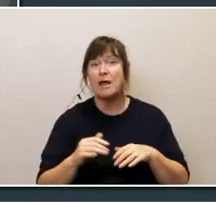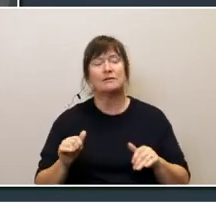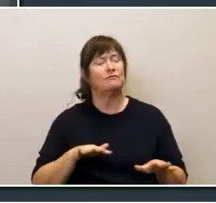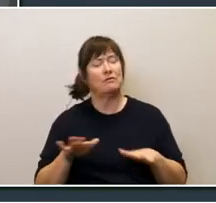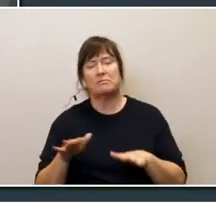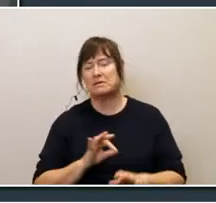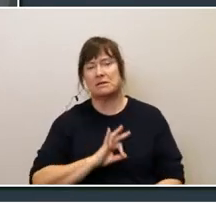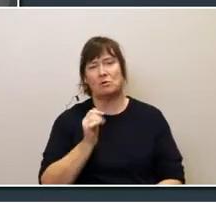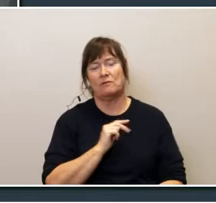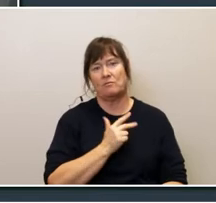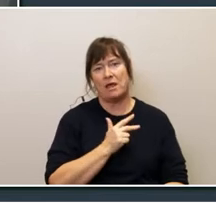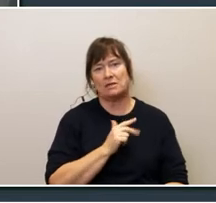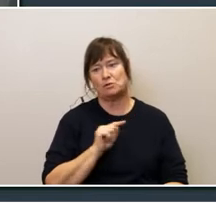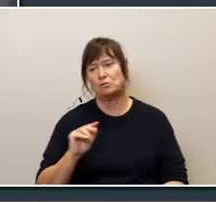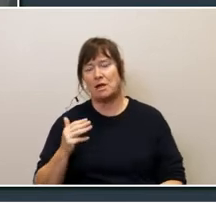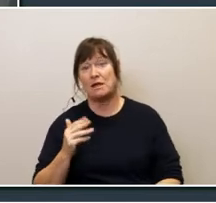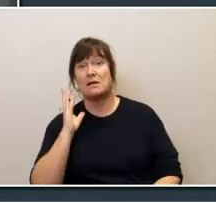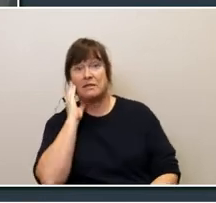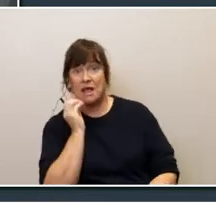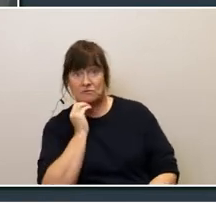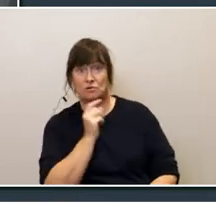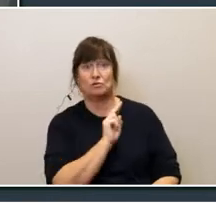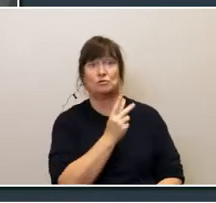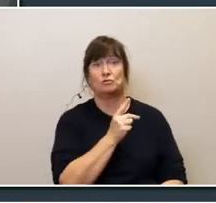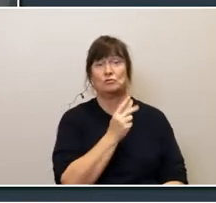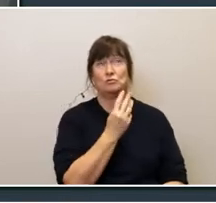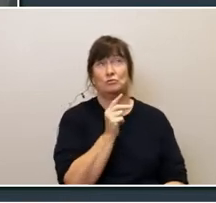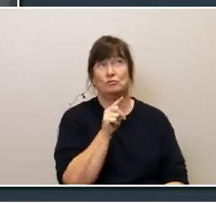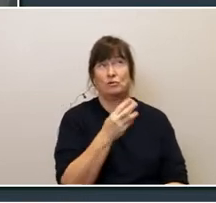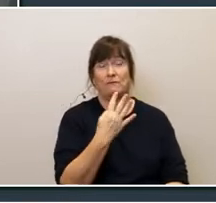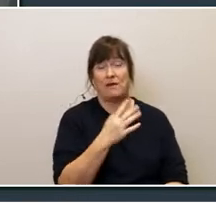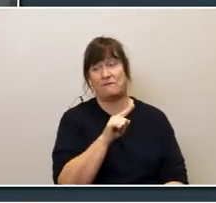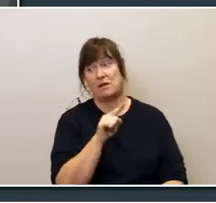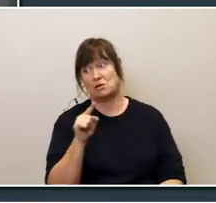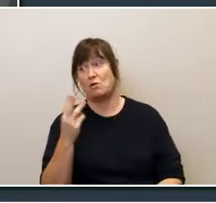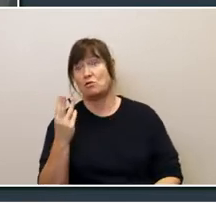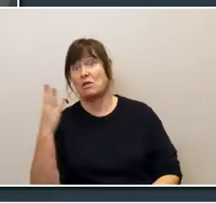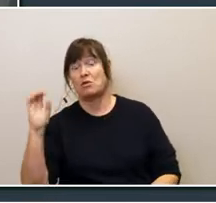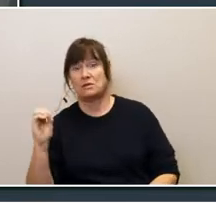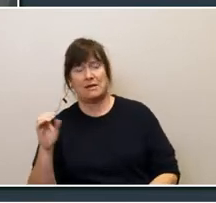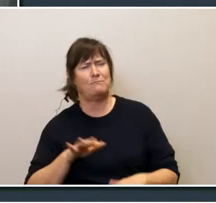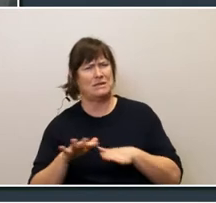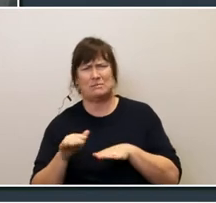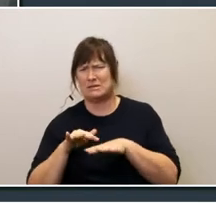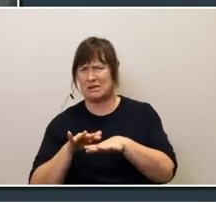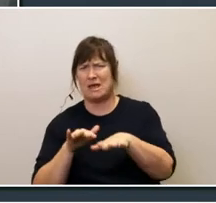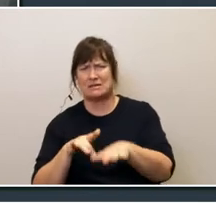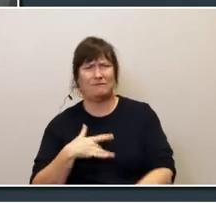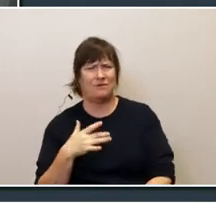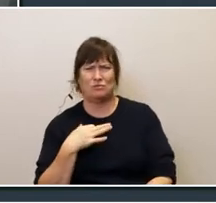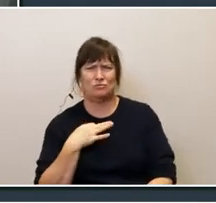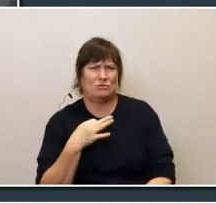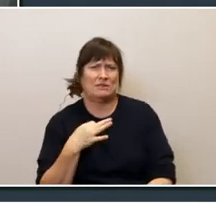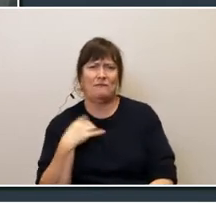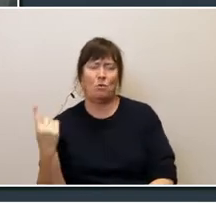8 and 9 a.m. and in the afternoon between 2:45 and 3:30. It feels dangerous to